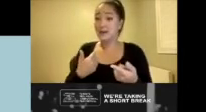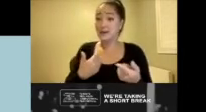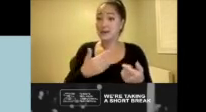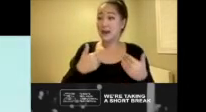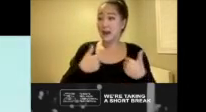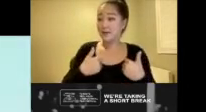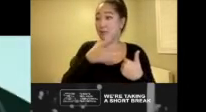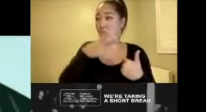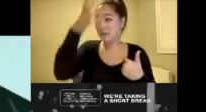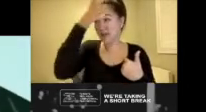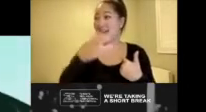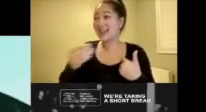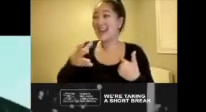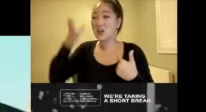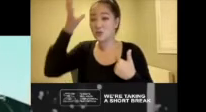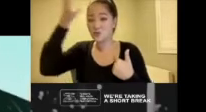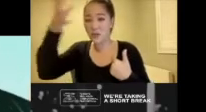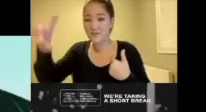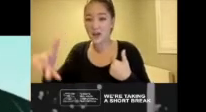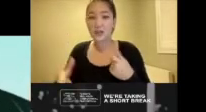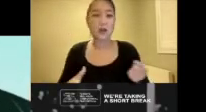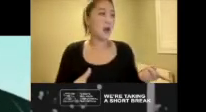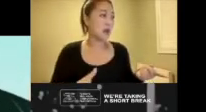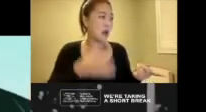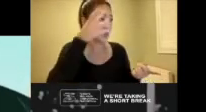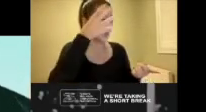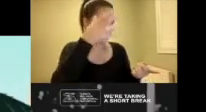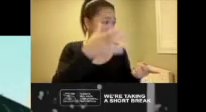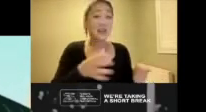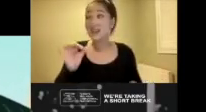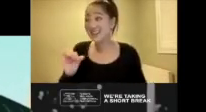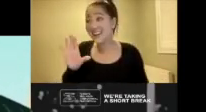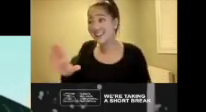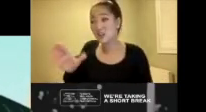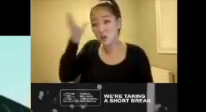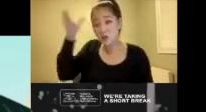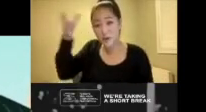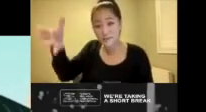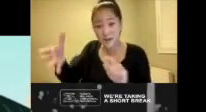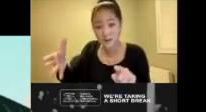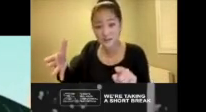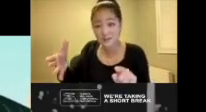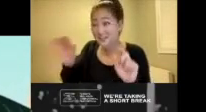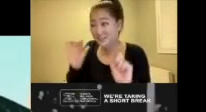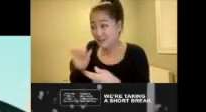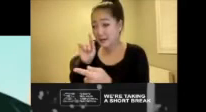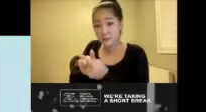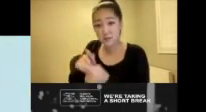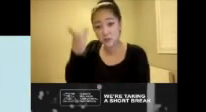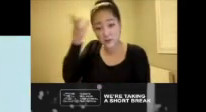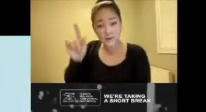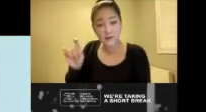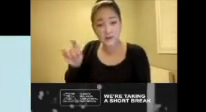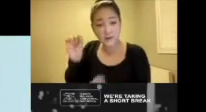is he? I don't know. Bop here? Yeah, their granddad. Can I meet